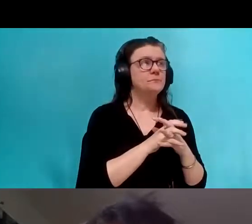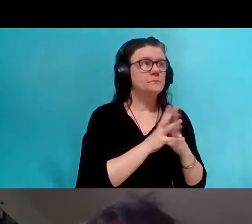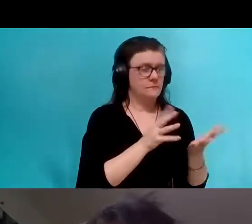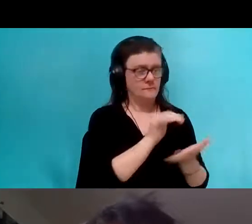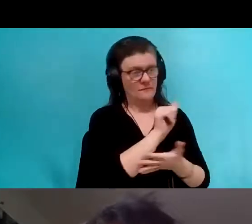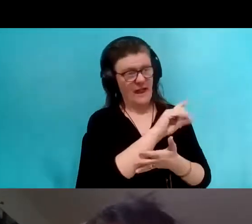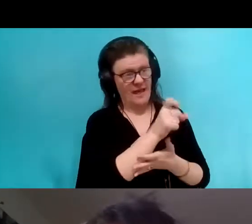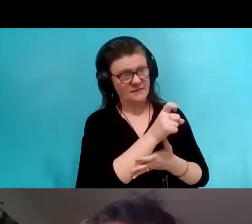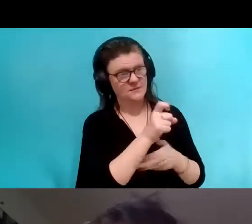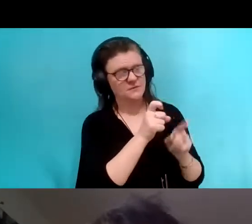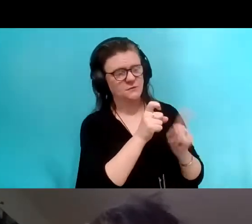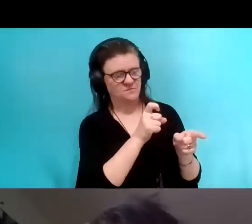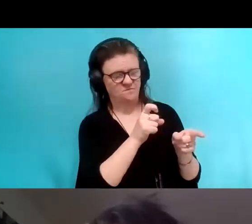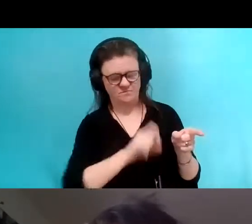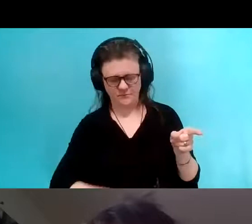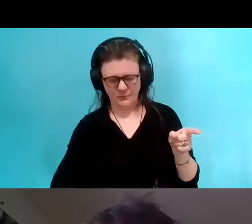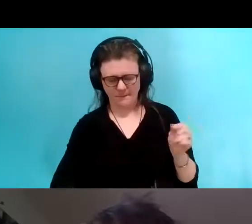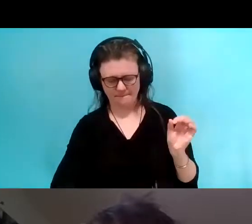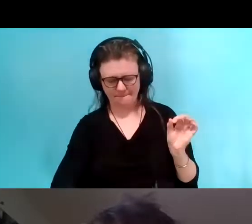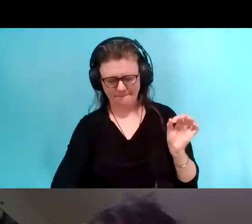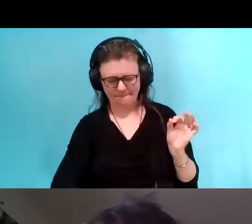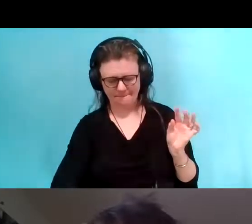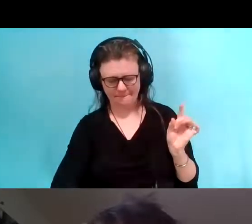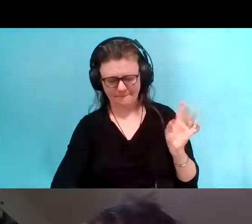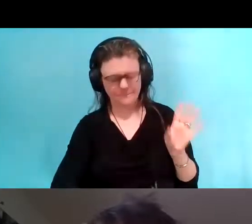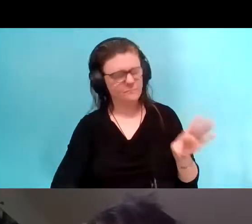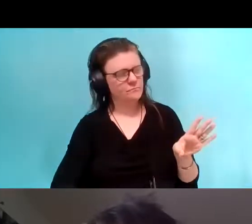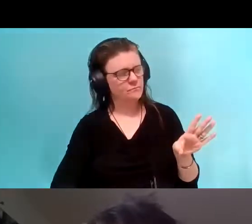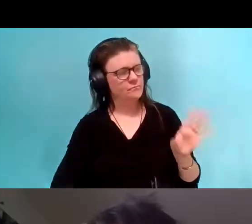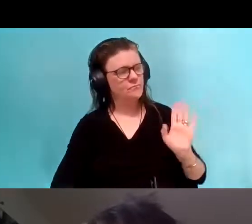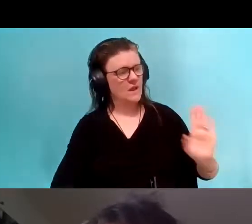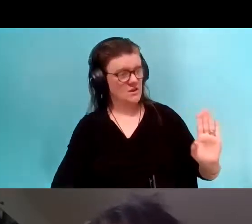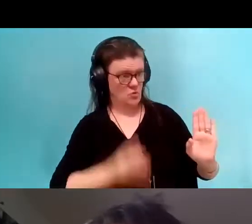Alex, I'll come to you first. So in your